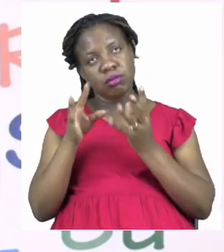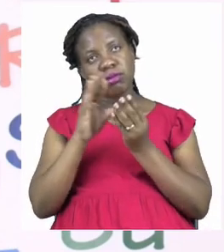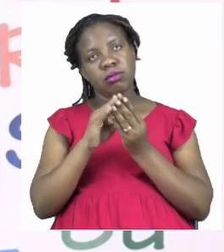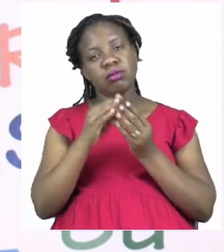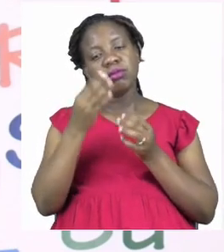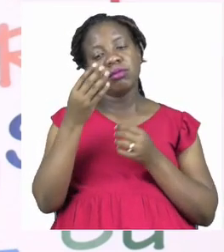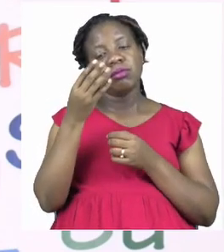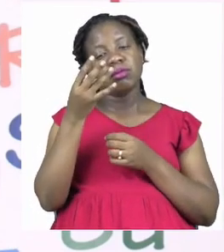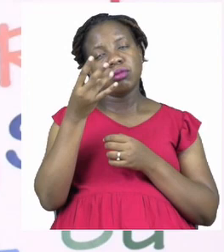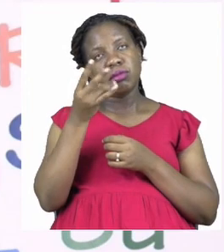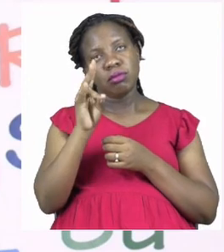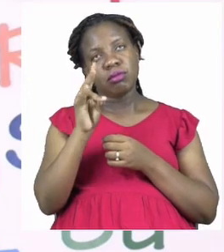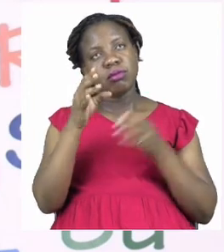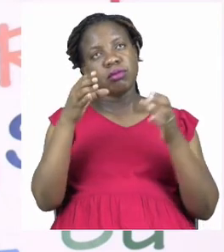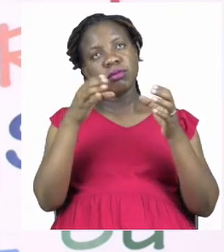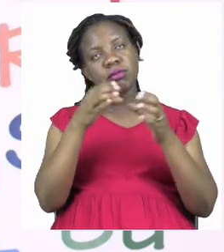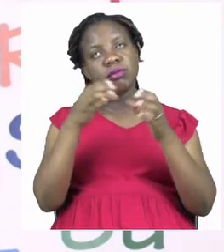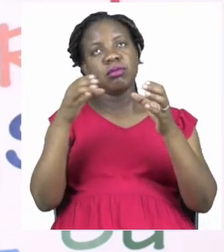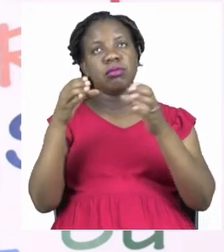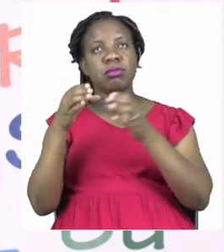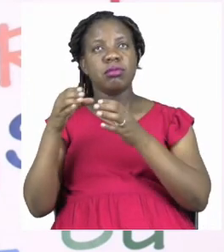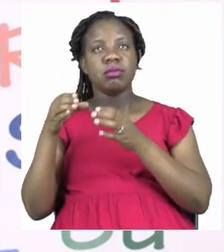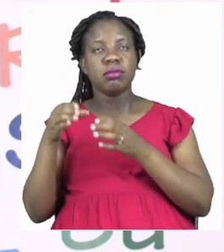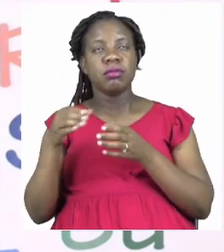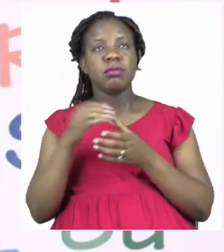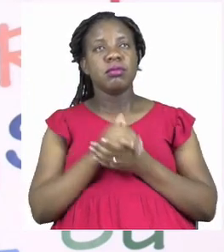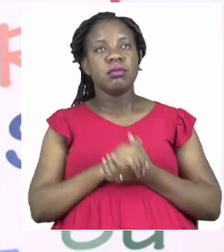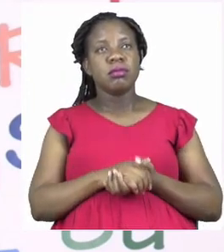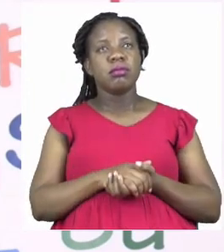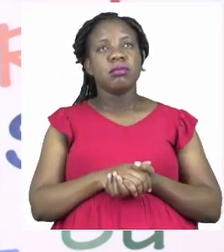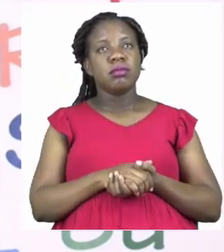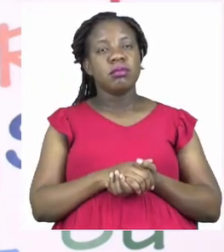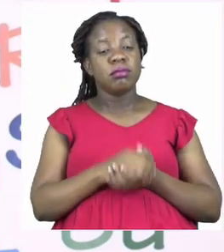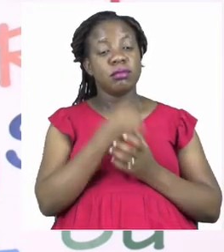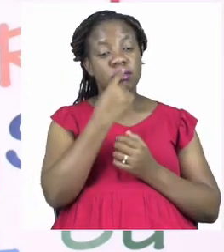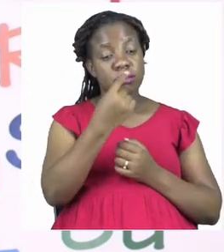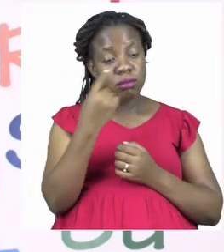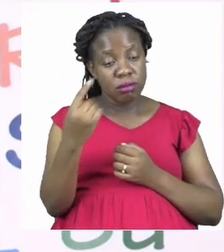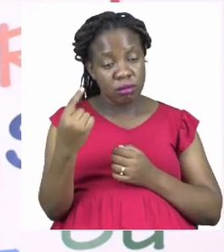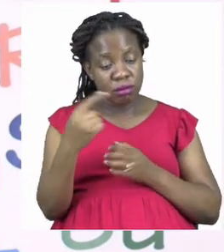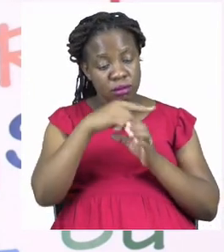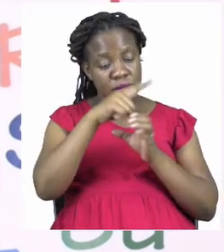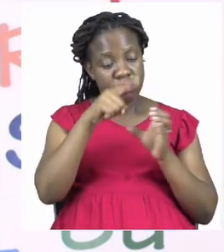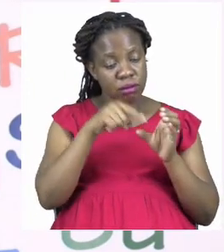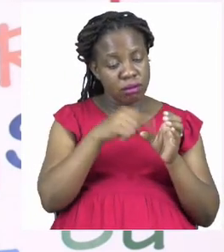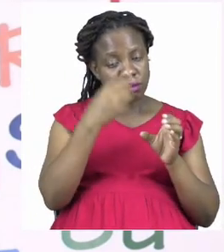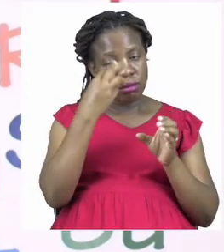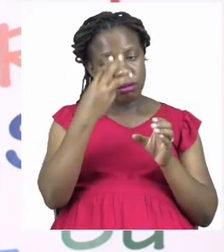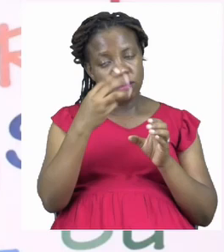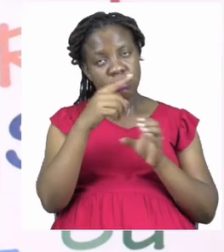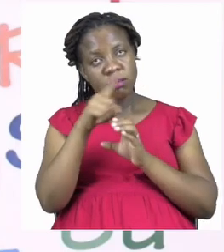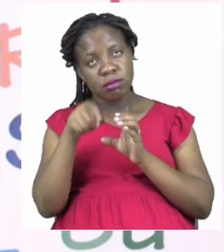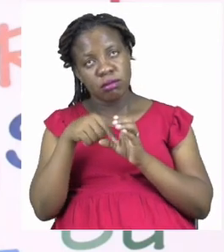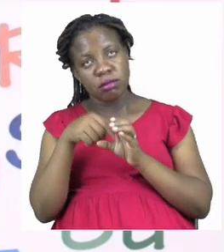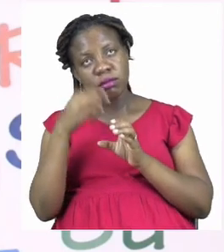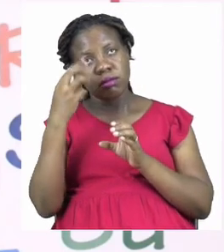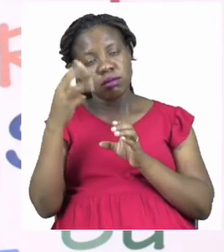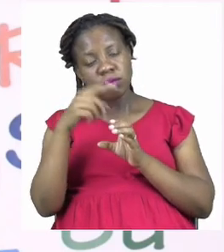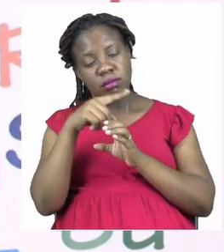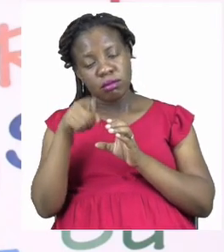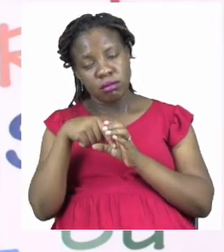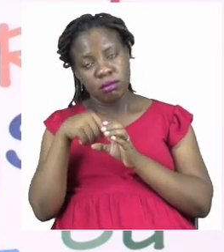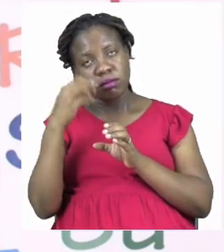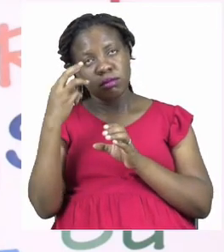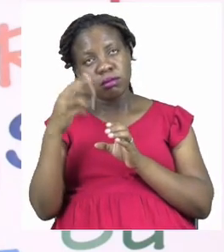each of those groups, we are going to put the number 3. So we have 3,